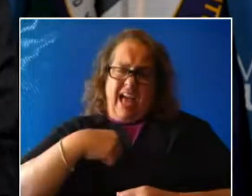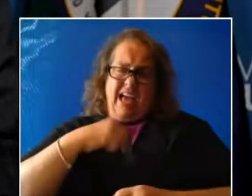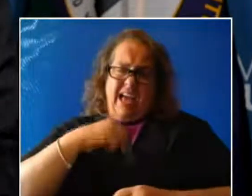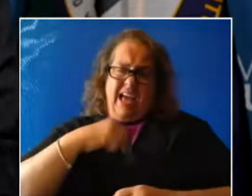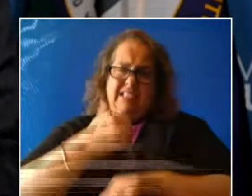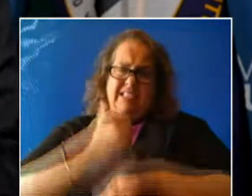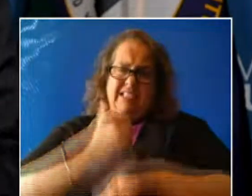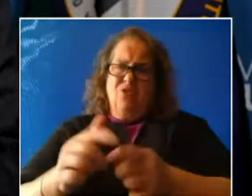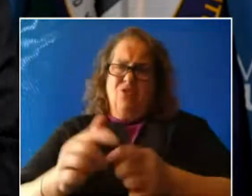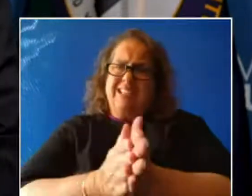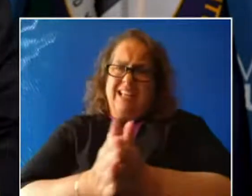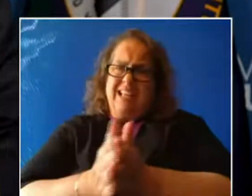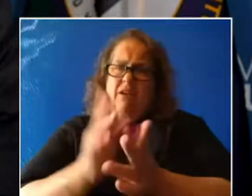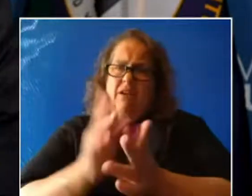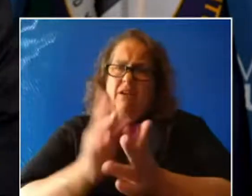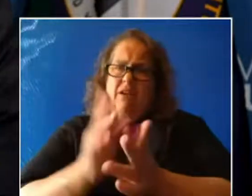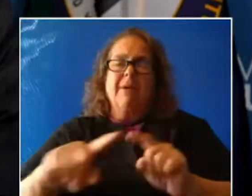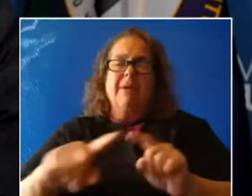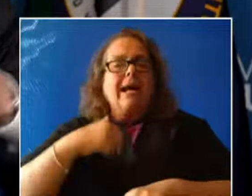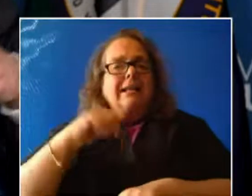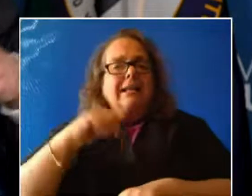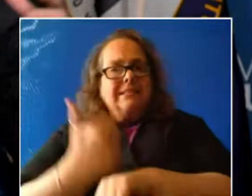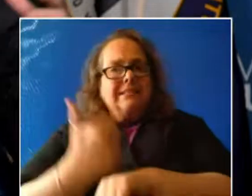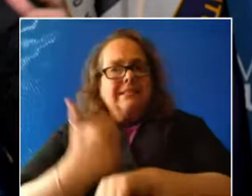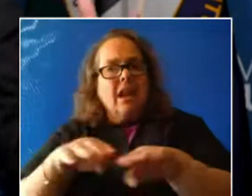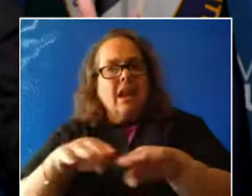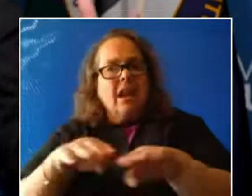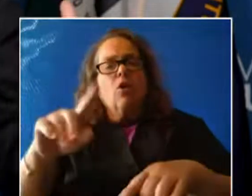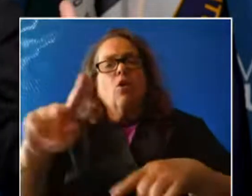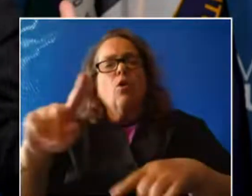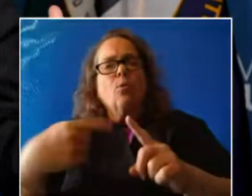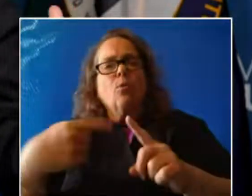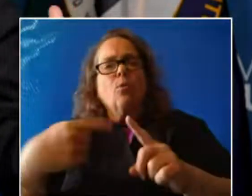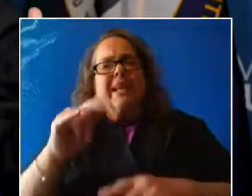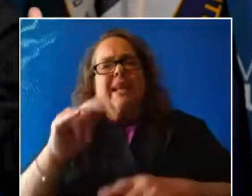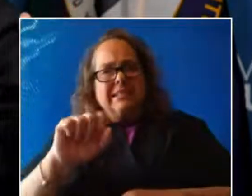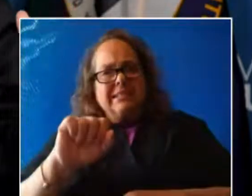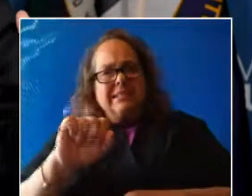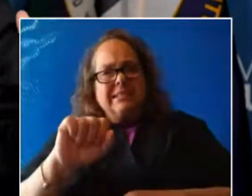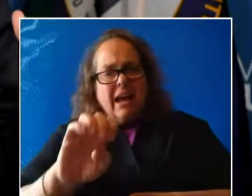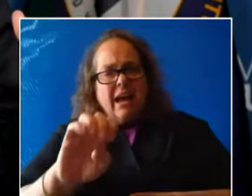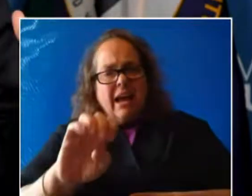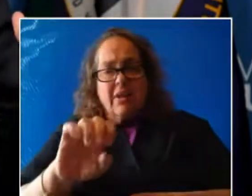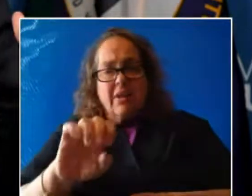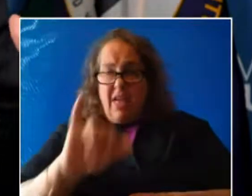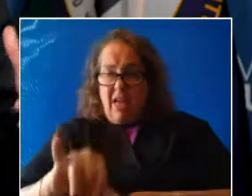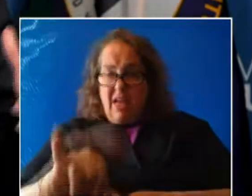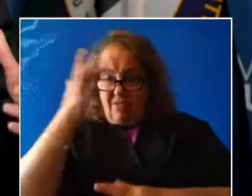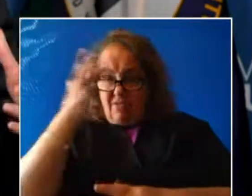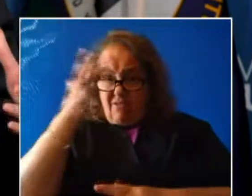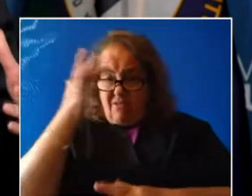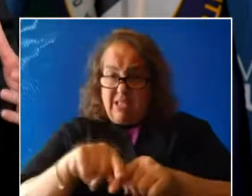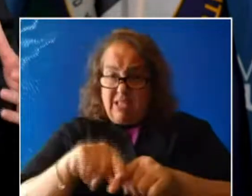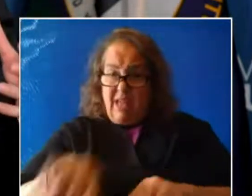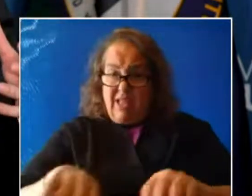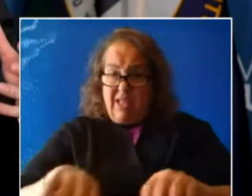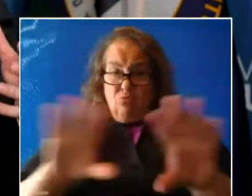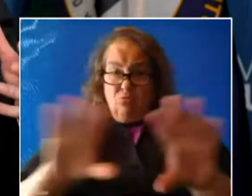safe, right? Because with a virus like this that spreads, when you open up capacity, the virus has a better